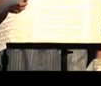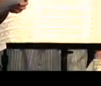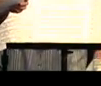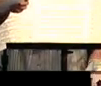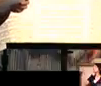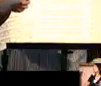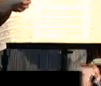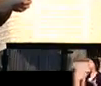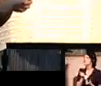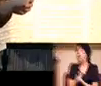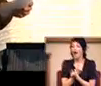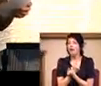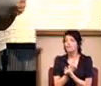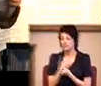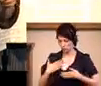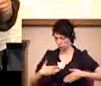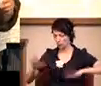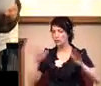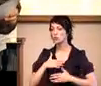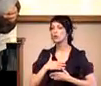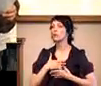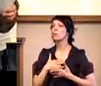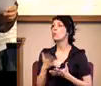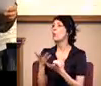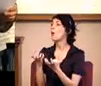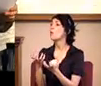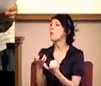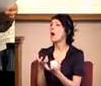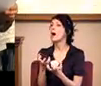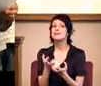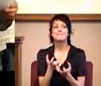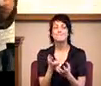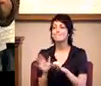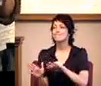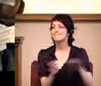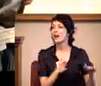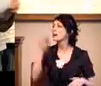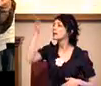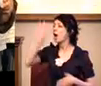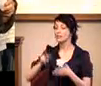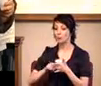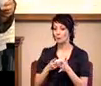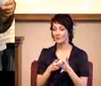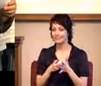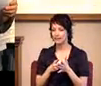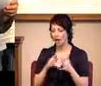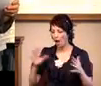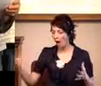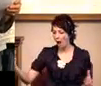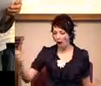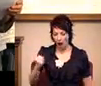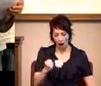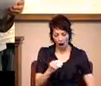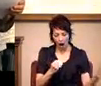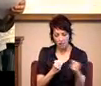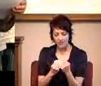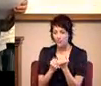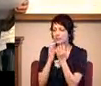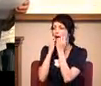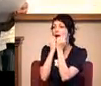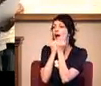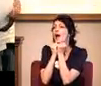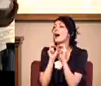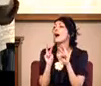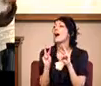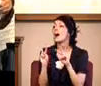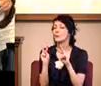and the surrender of will to God's purpose. All of this gathered up in adoration,